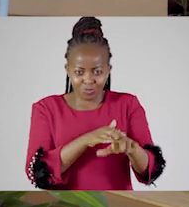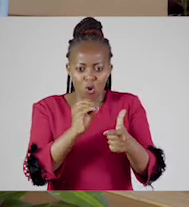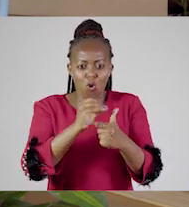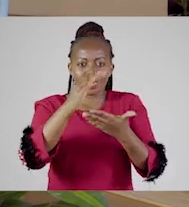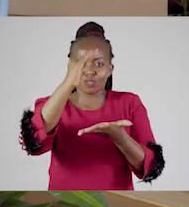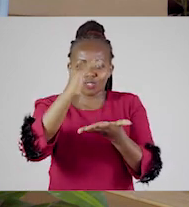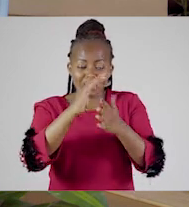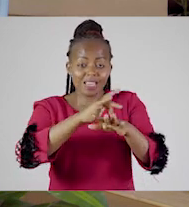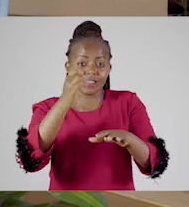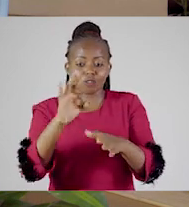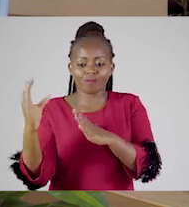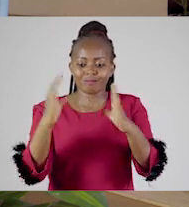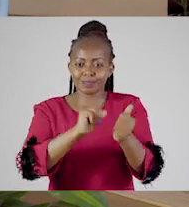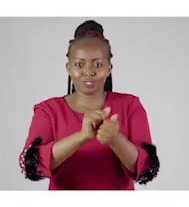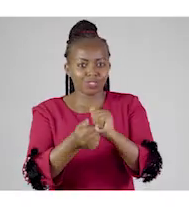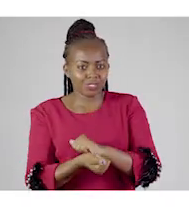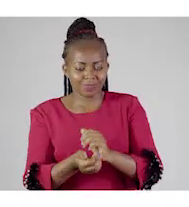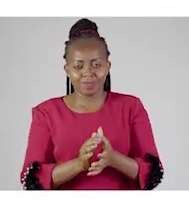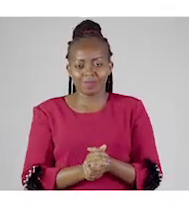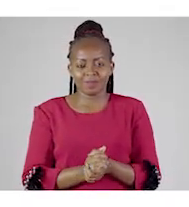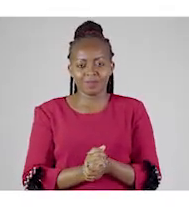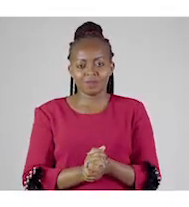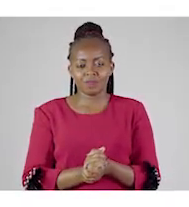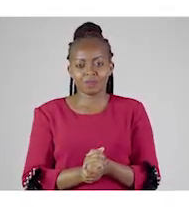even reduce the effect of climate change?